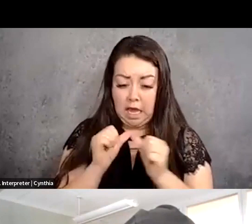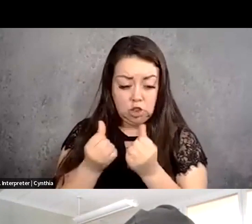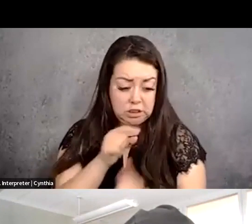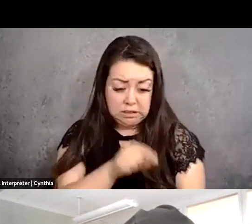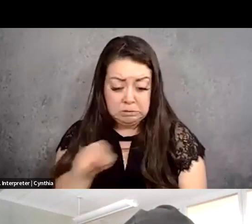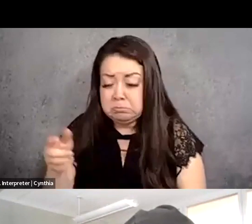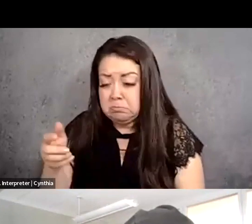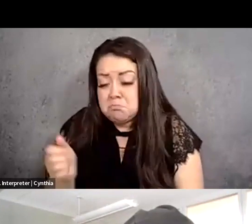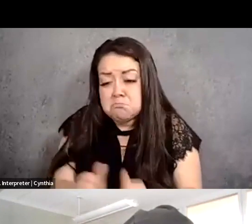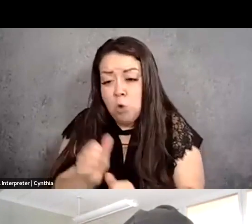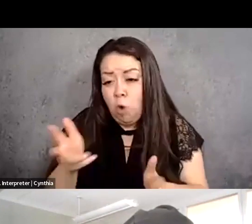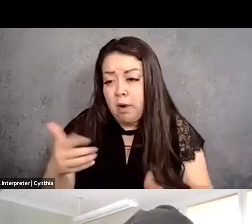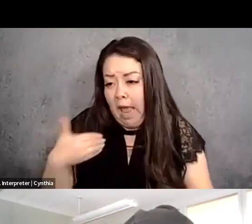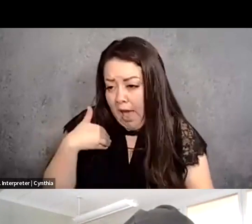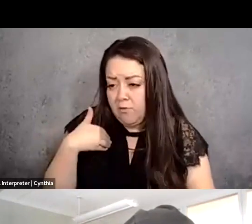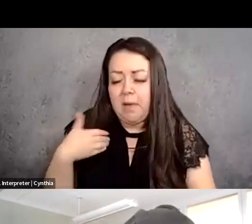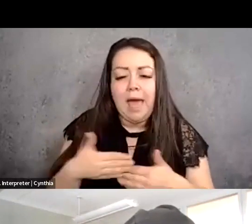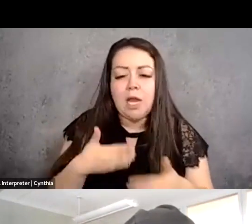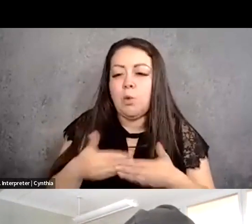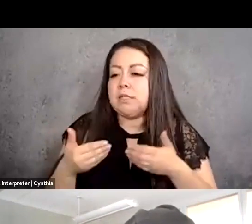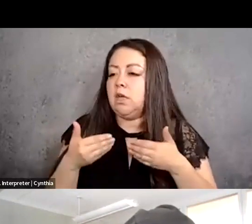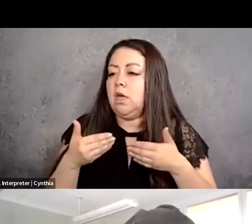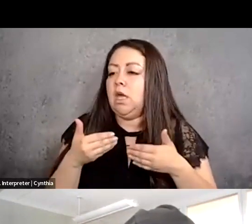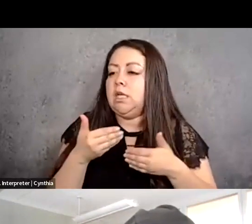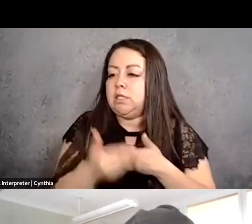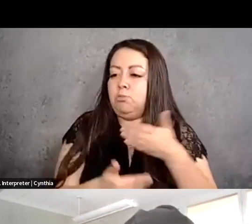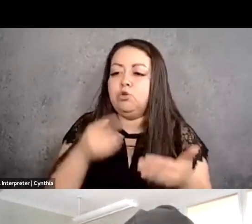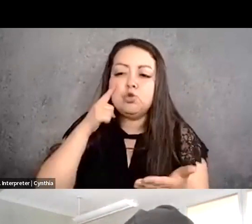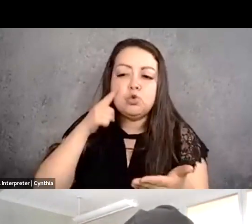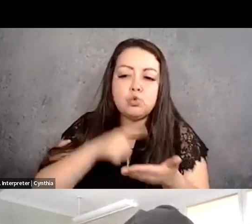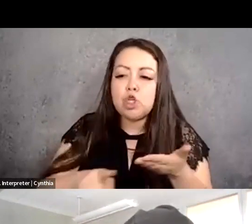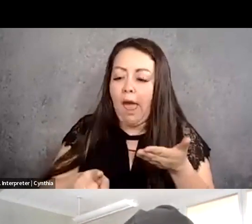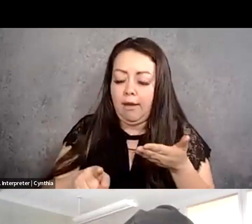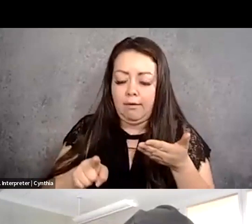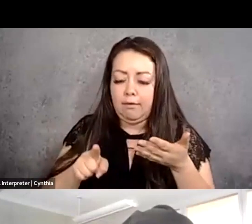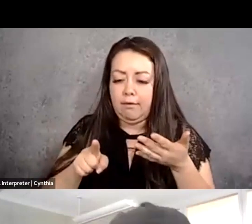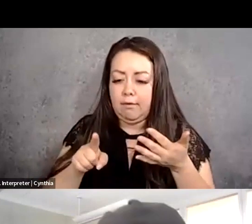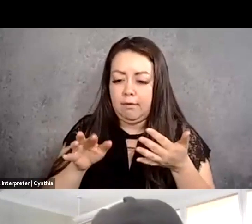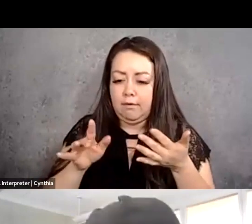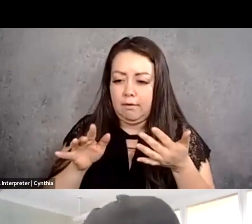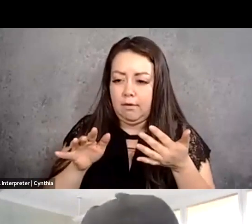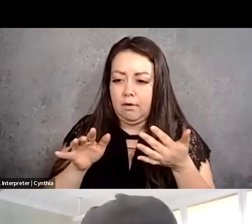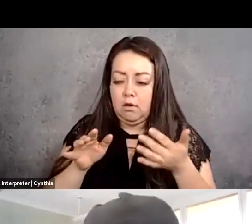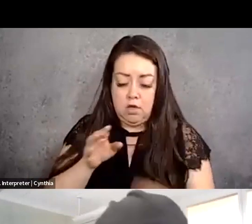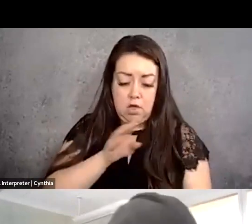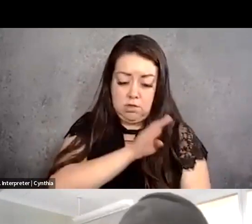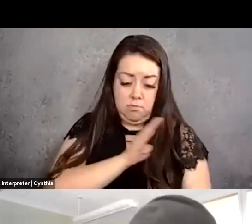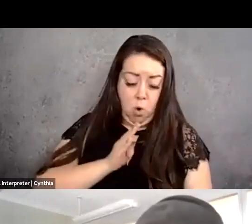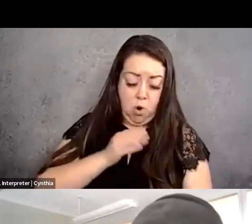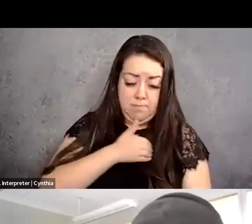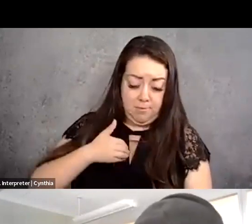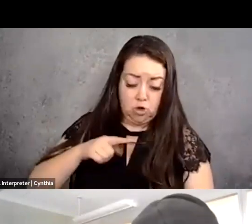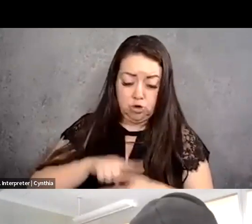a procedure to check the background of the board members,